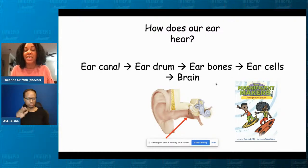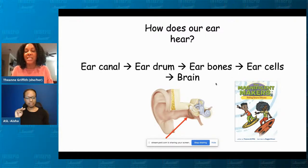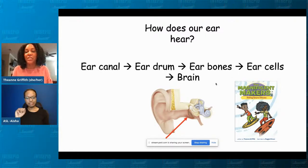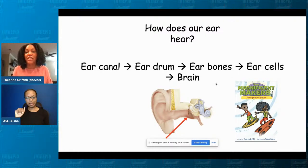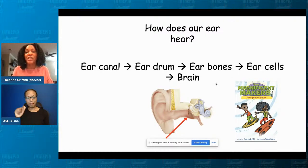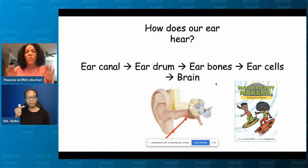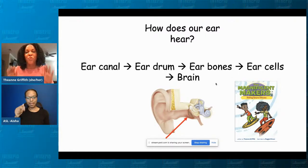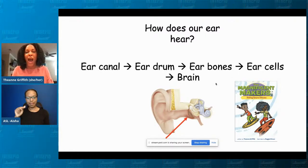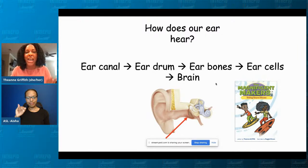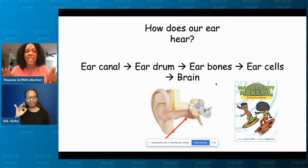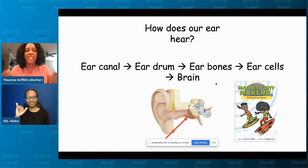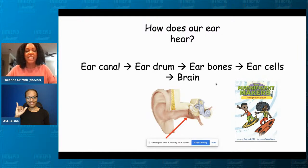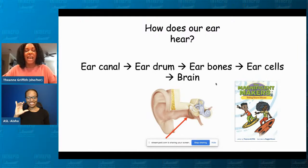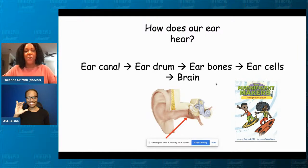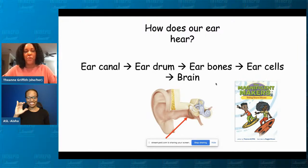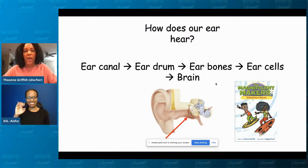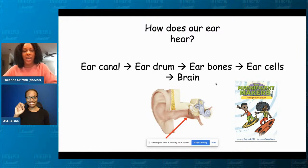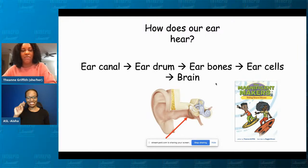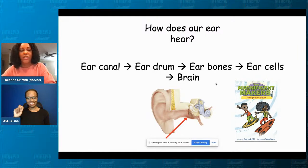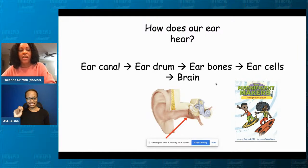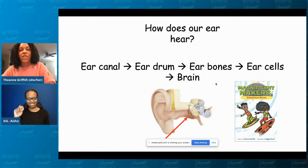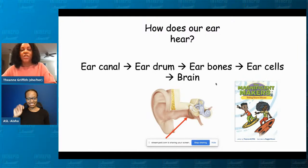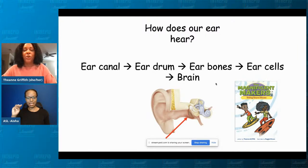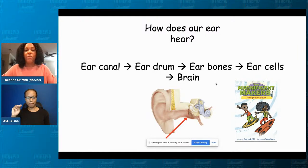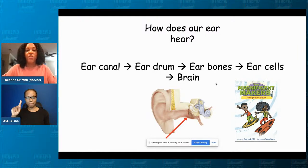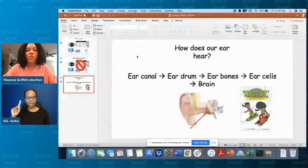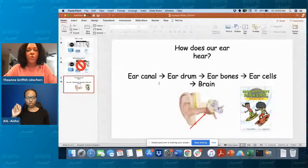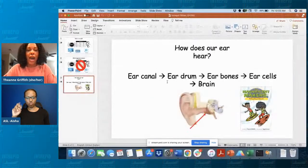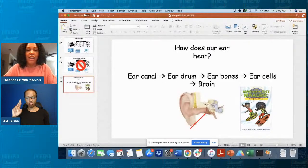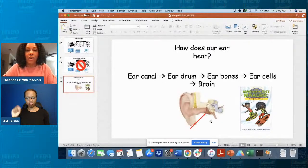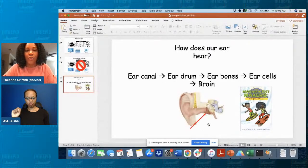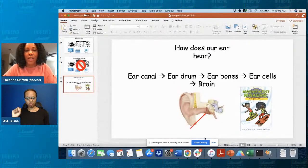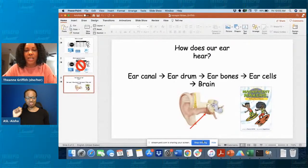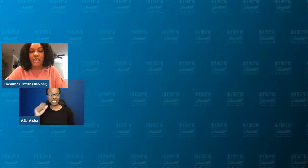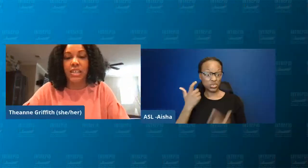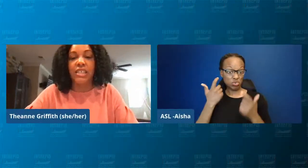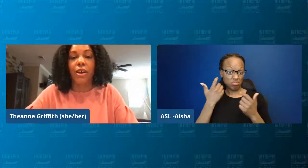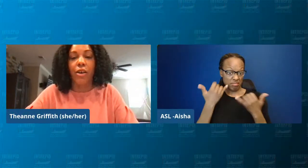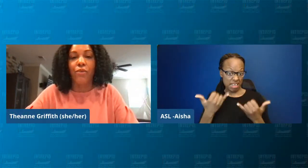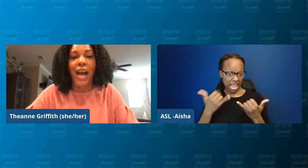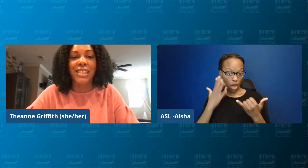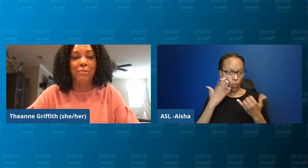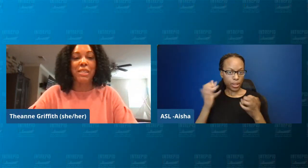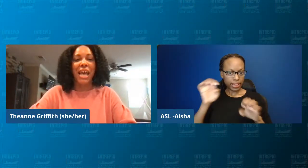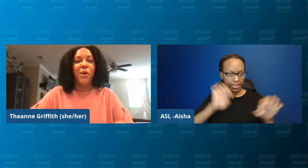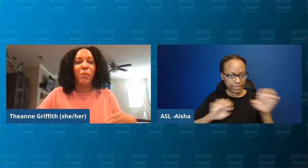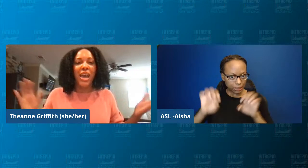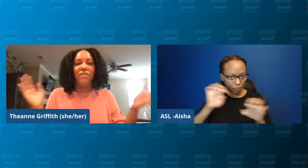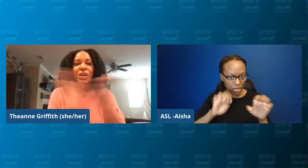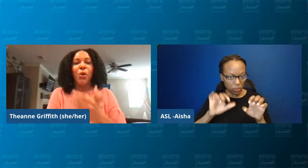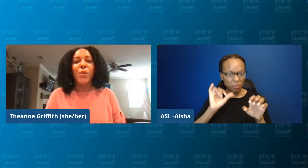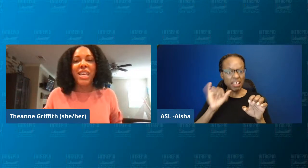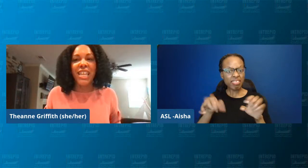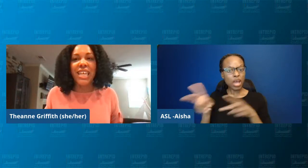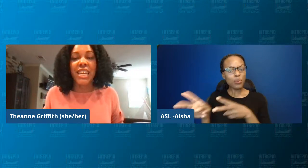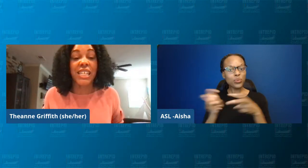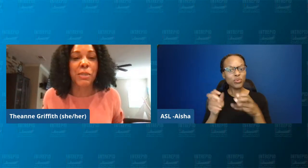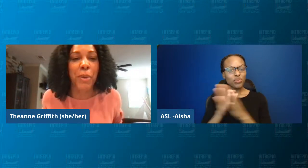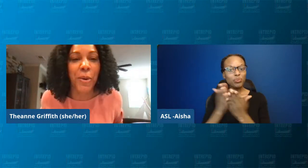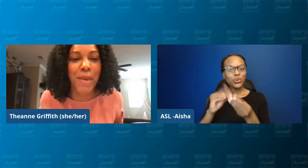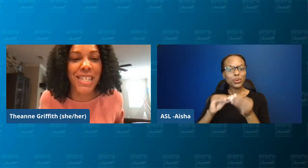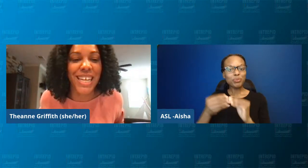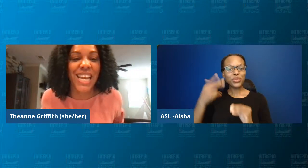3 of my series, Riding Sound Waves. So if you guys are ready to ride some sound waves, we can